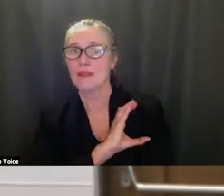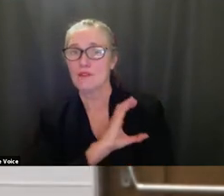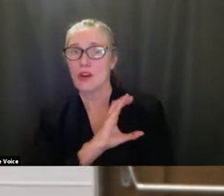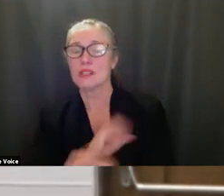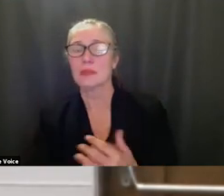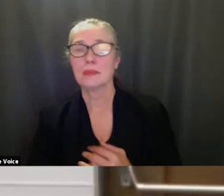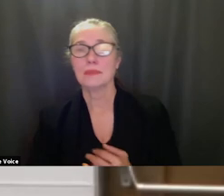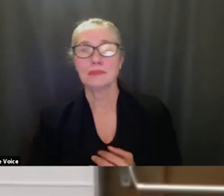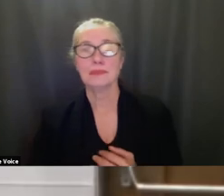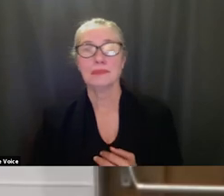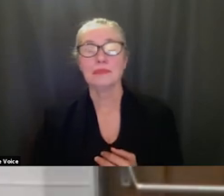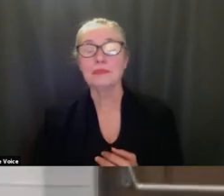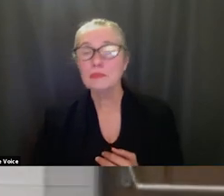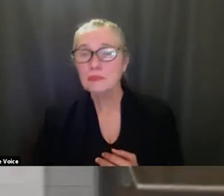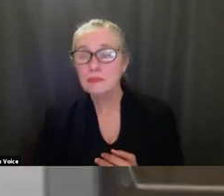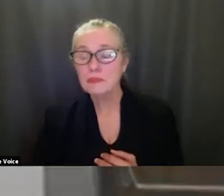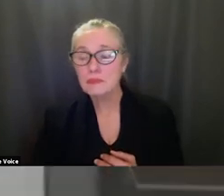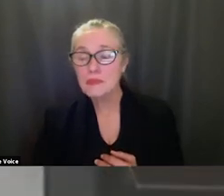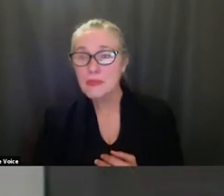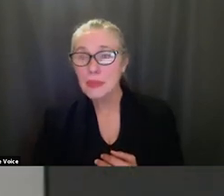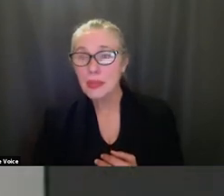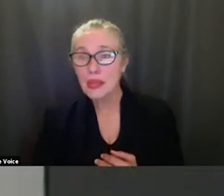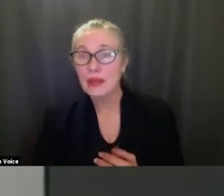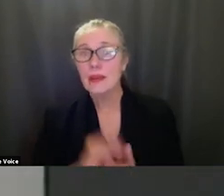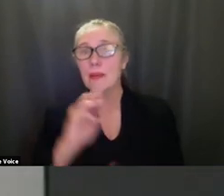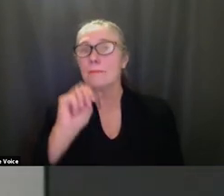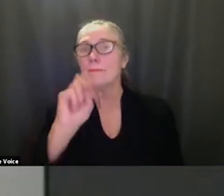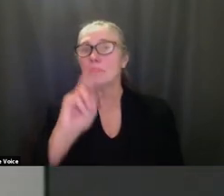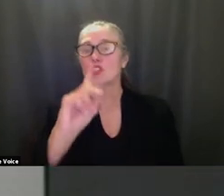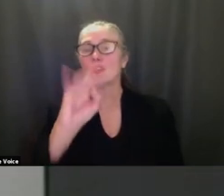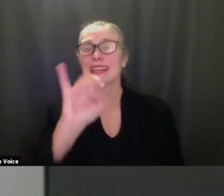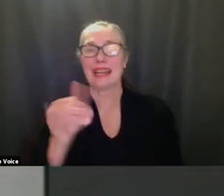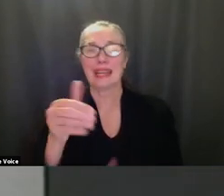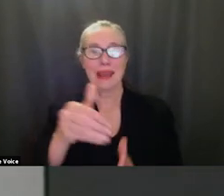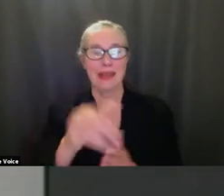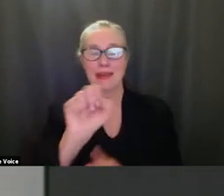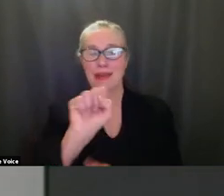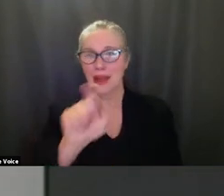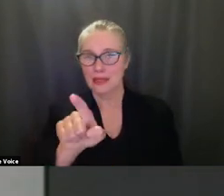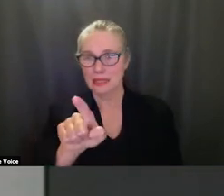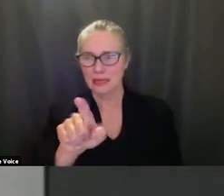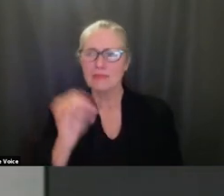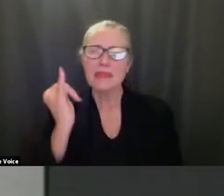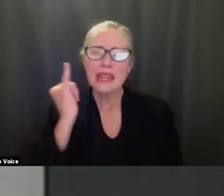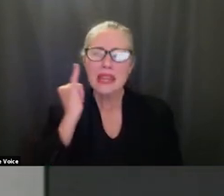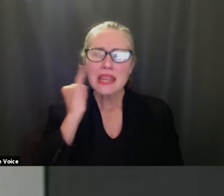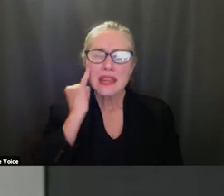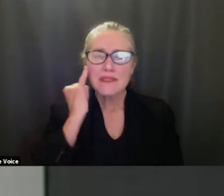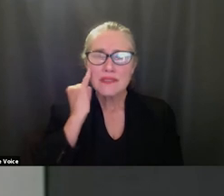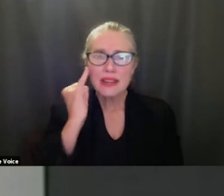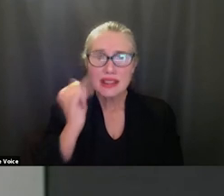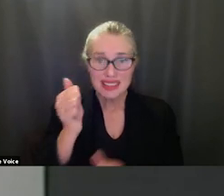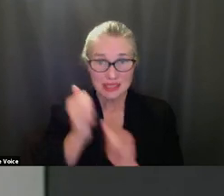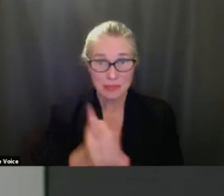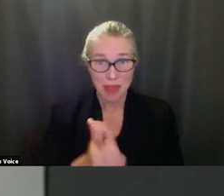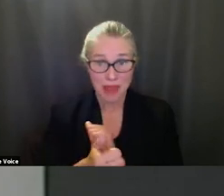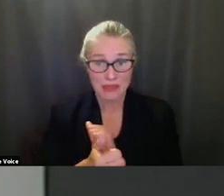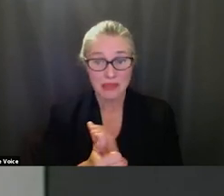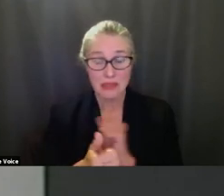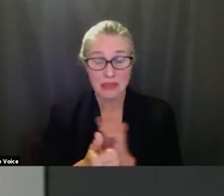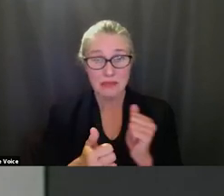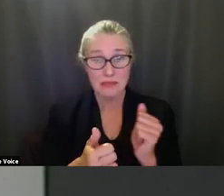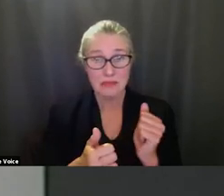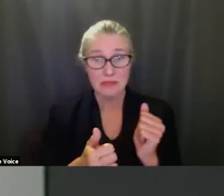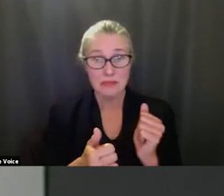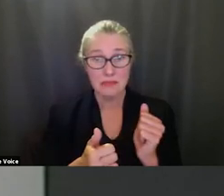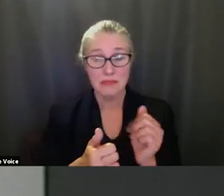and then um well i guess this is similar but we're if this were to be passed uh